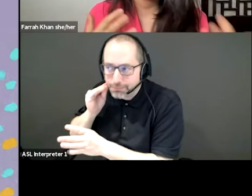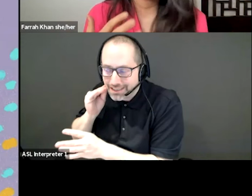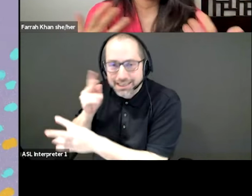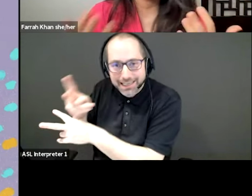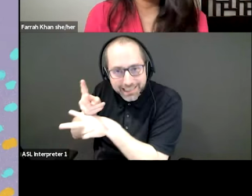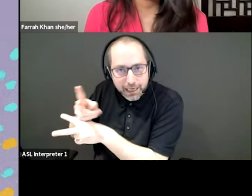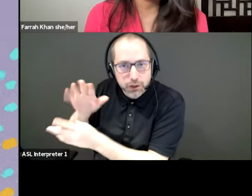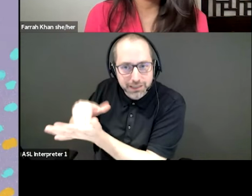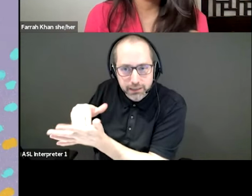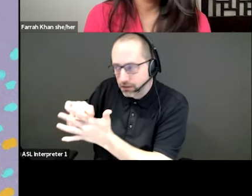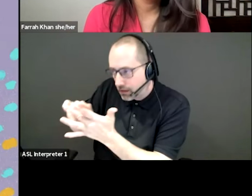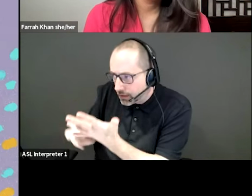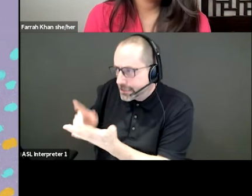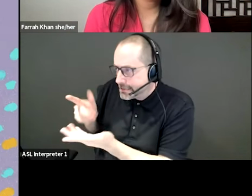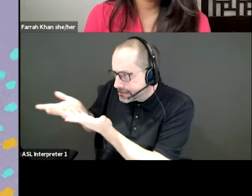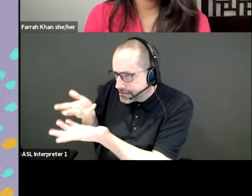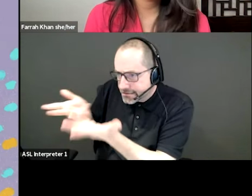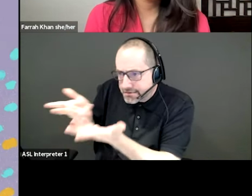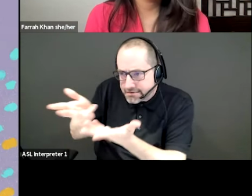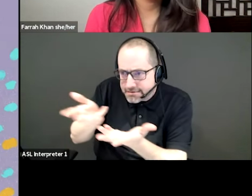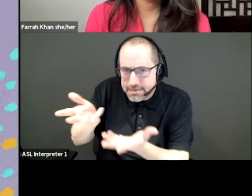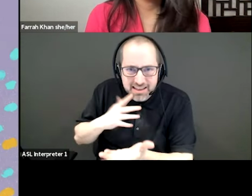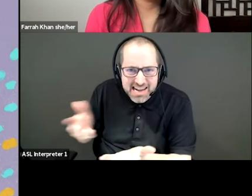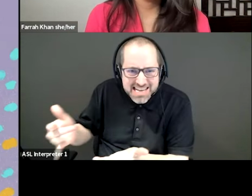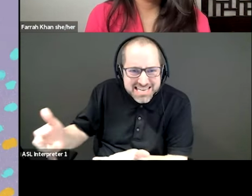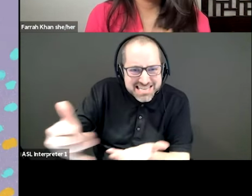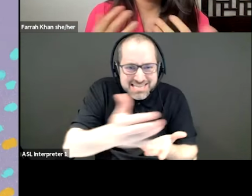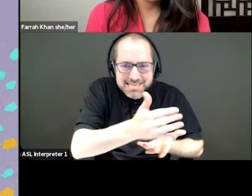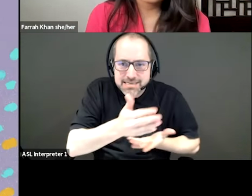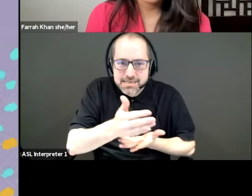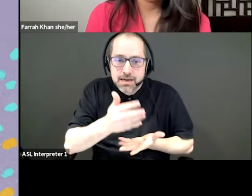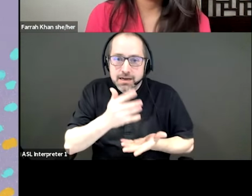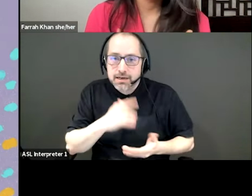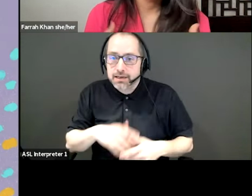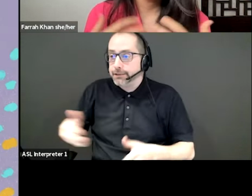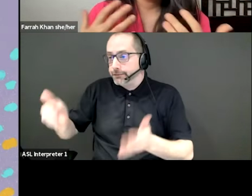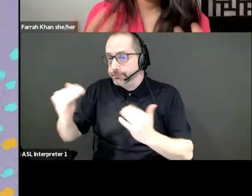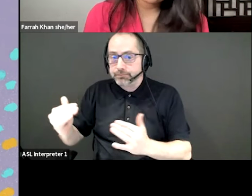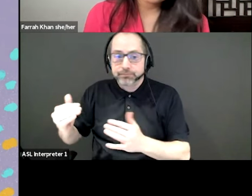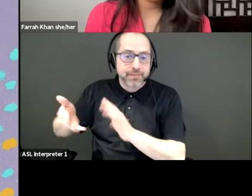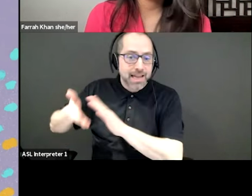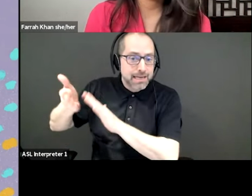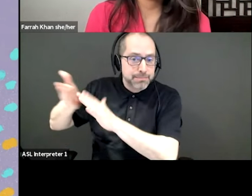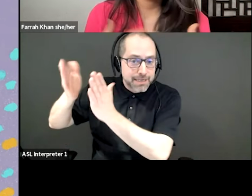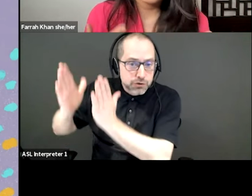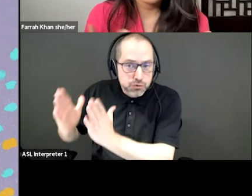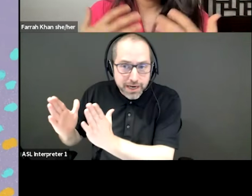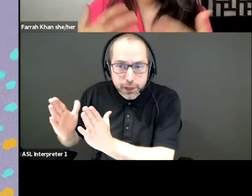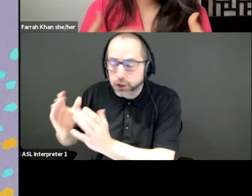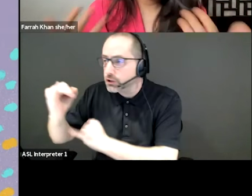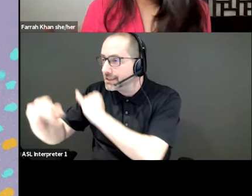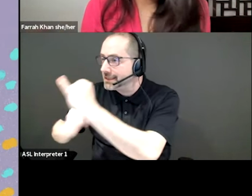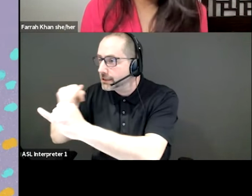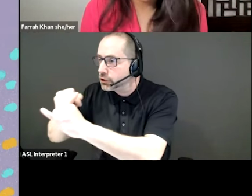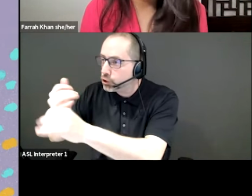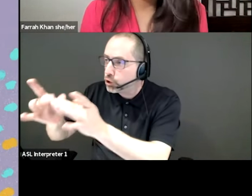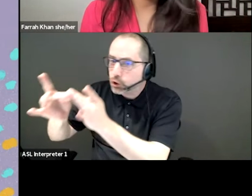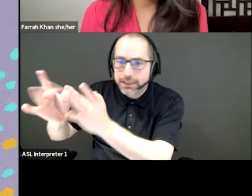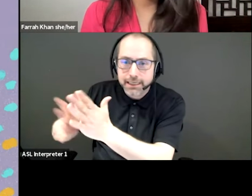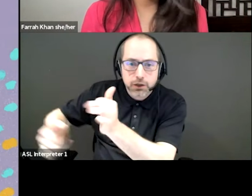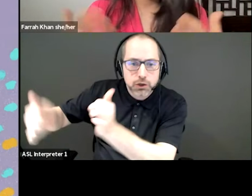maybe universities and colleges weren't. We also had a really good experience with reaching out to administrators, with institutional leaders to say, okay, what are the challenges